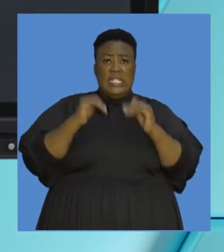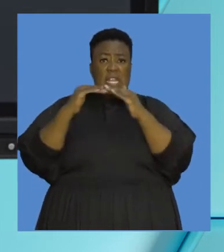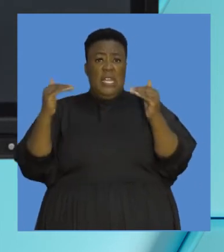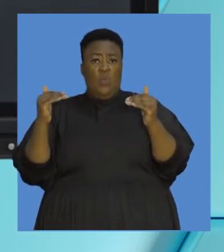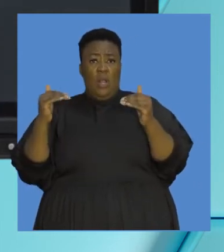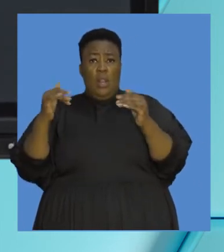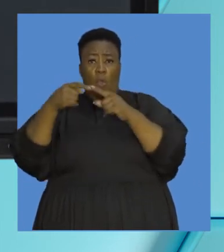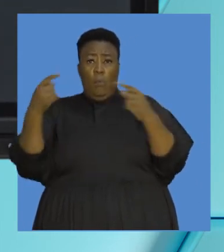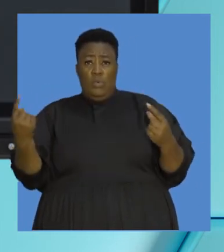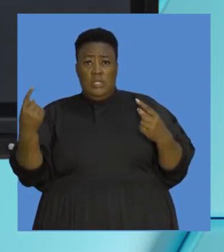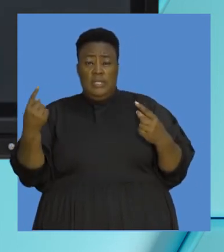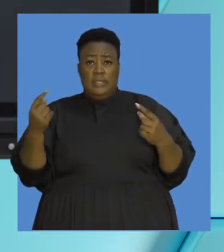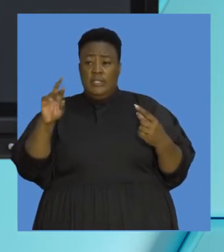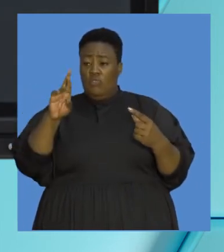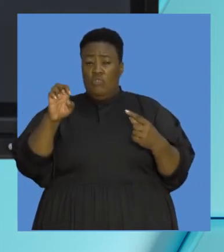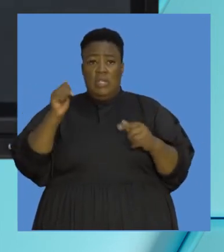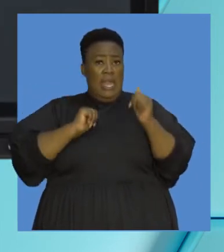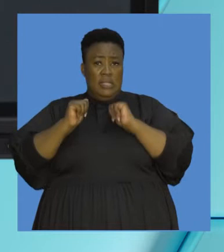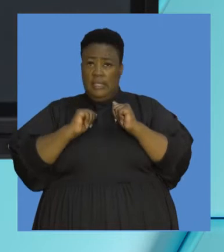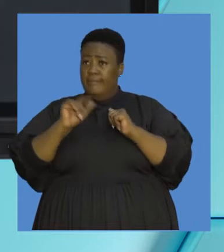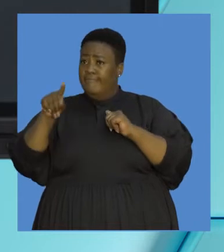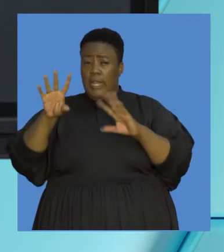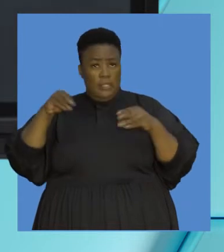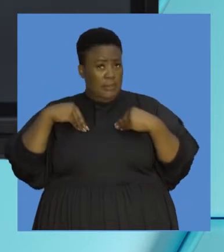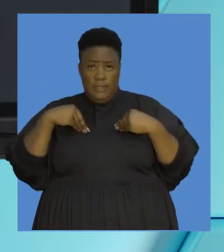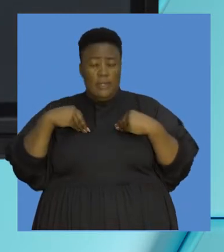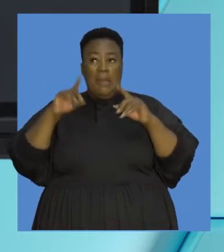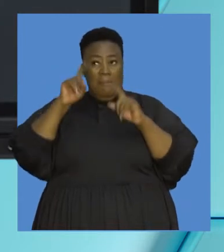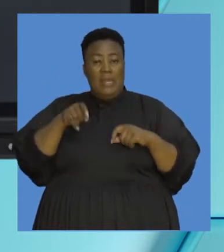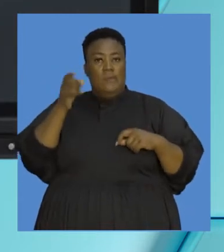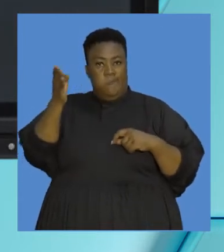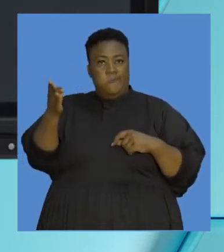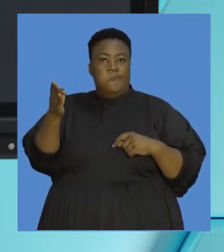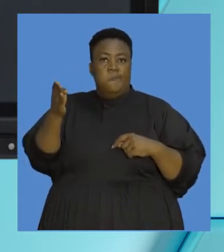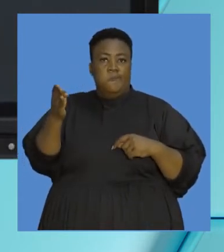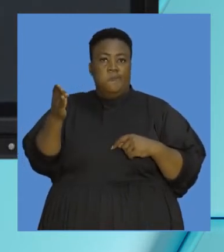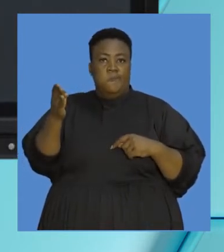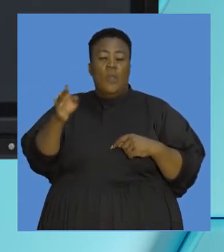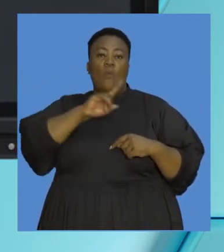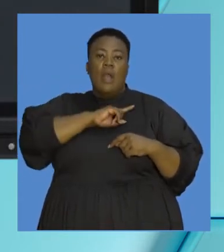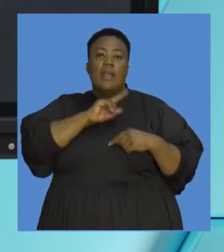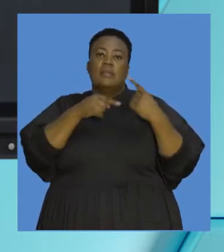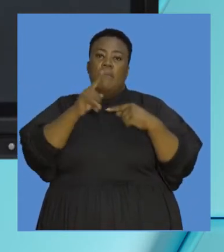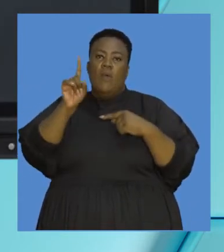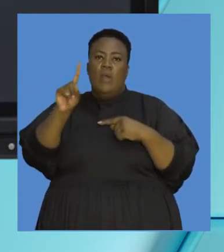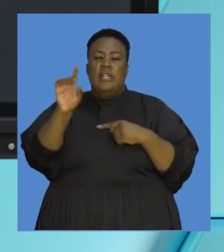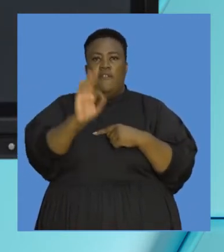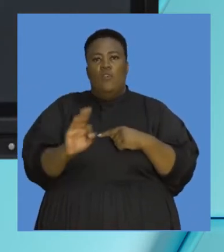an equal and opposite reaction. Okay? It's not accepted. It has to be this because it's